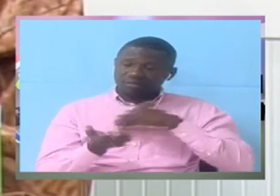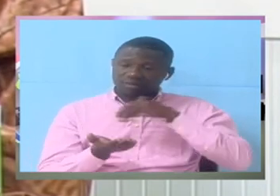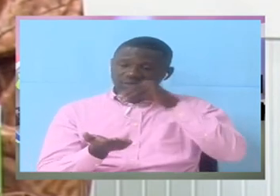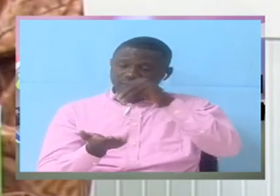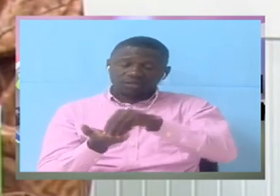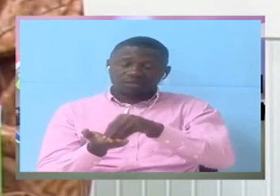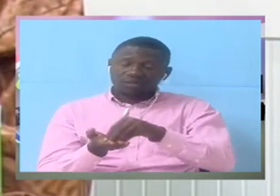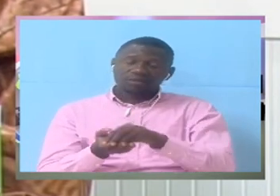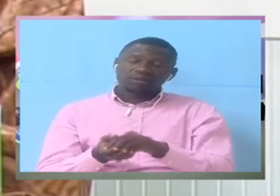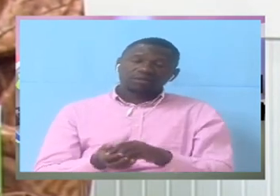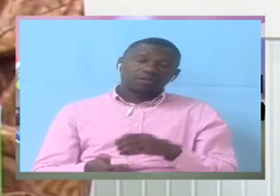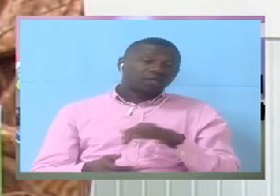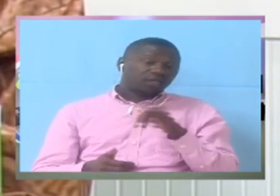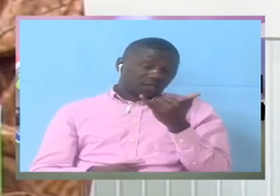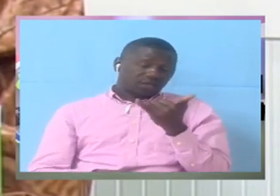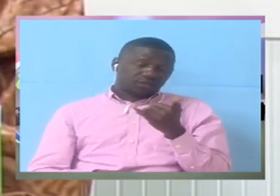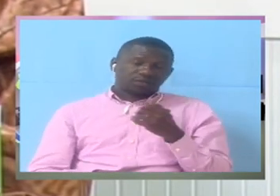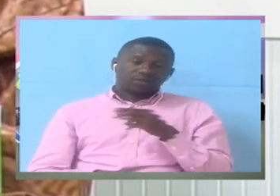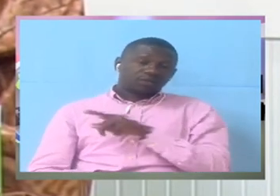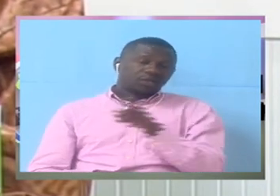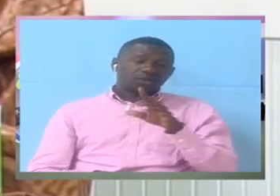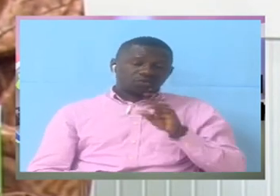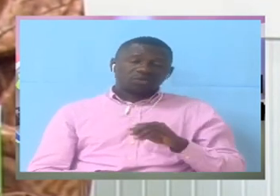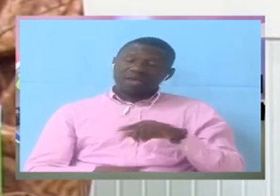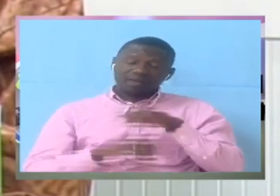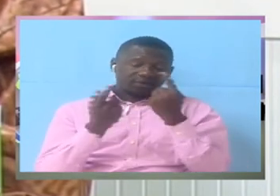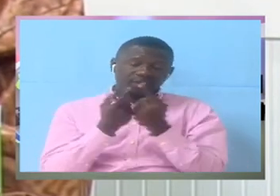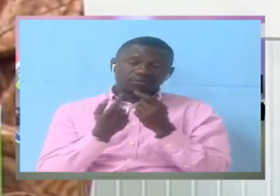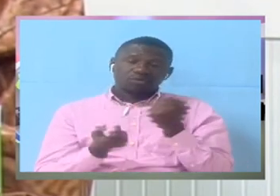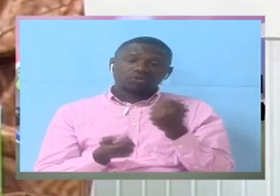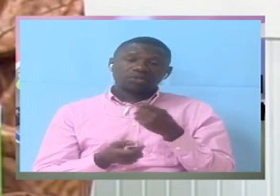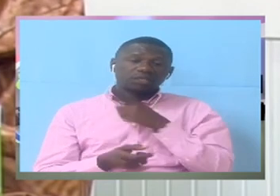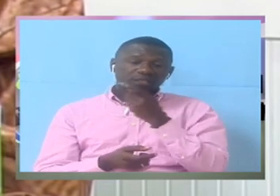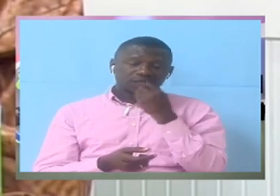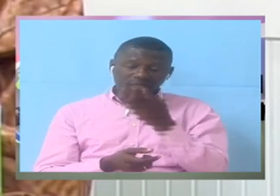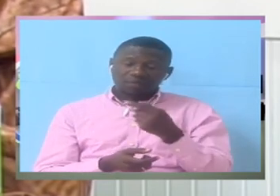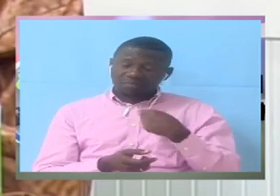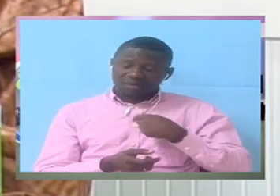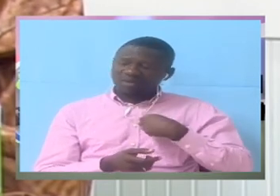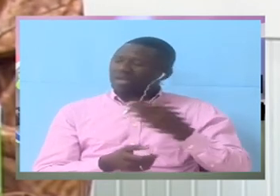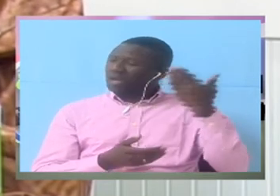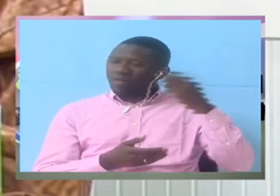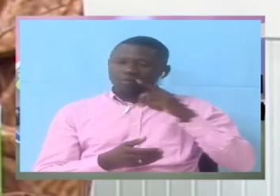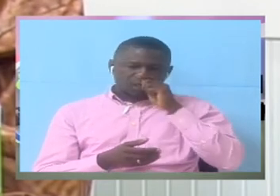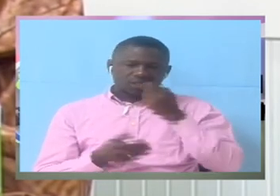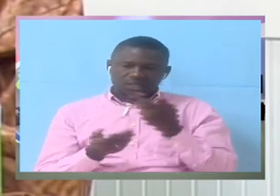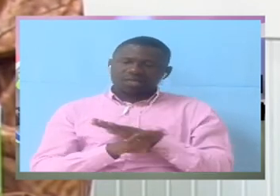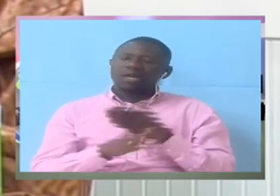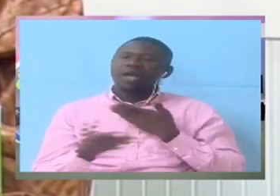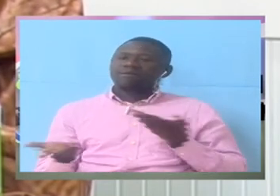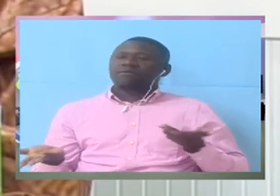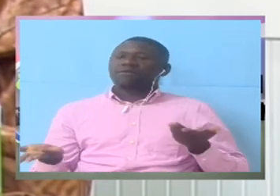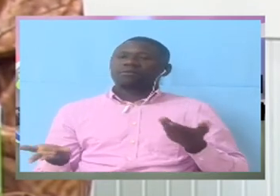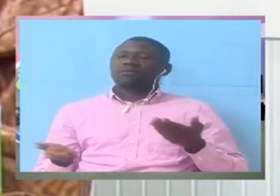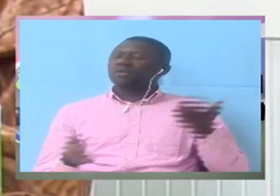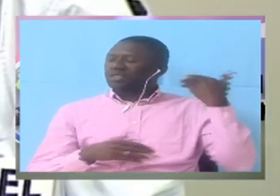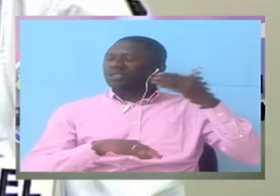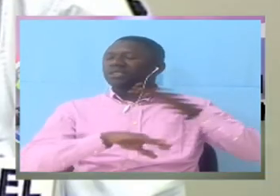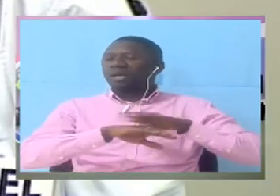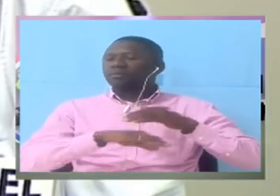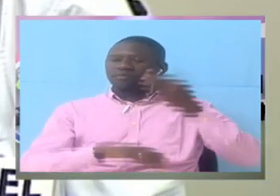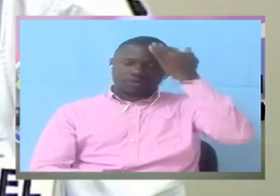they did everything because they said that I was already dead. But this was during Jawara's time. Mm-hmm. And